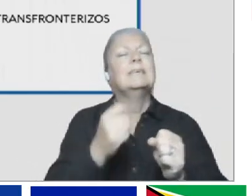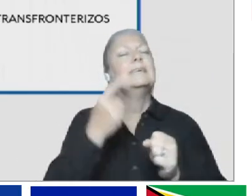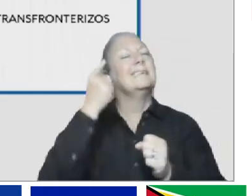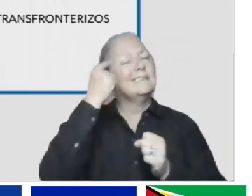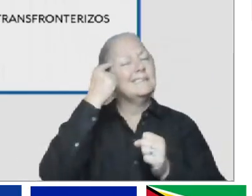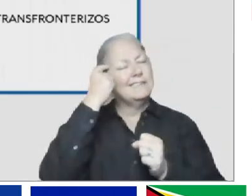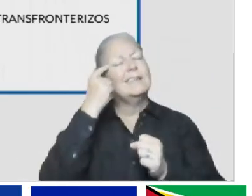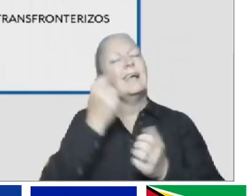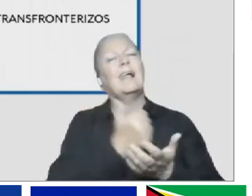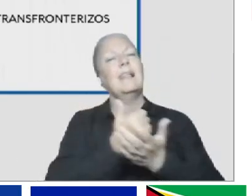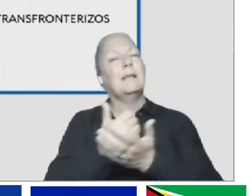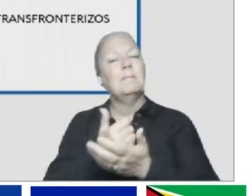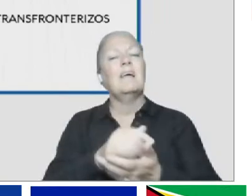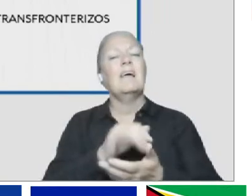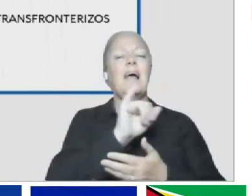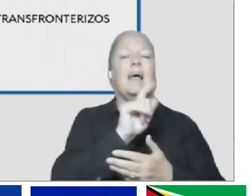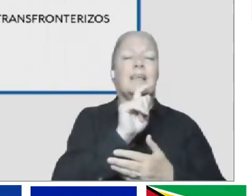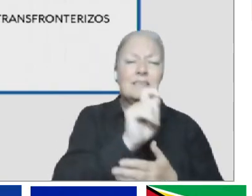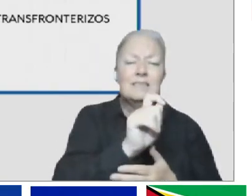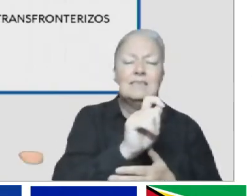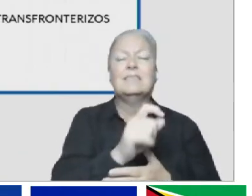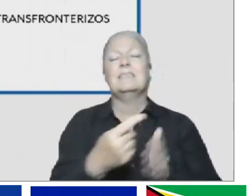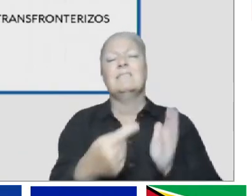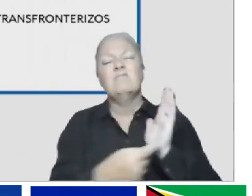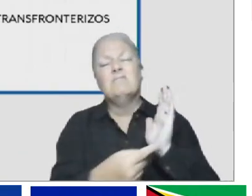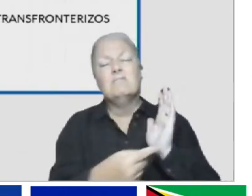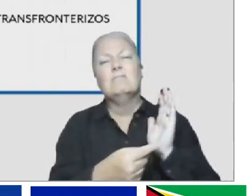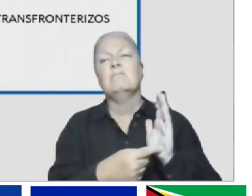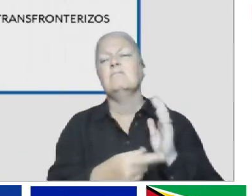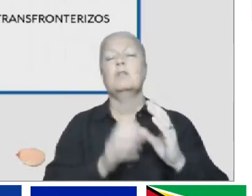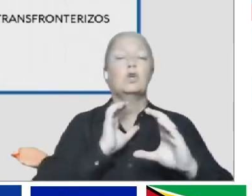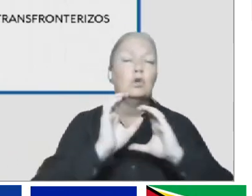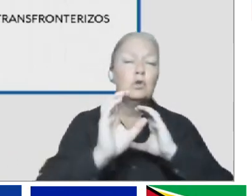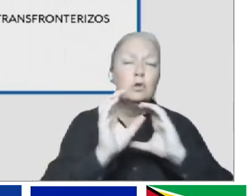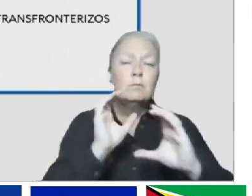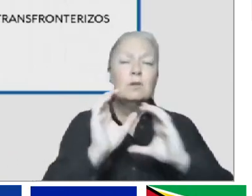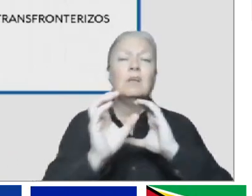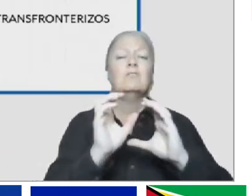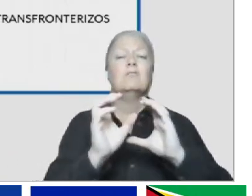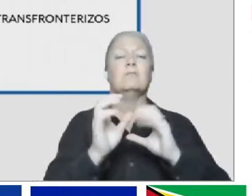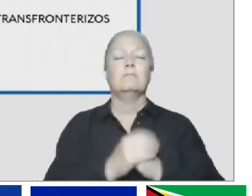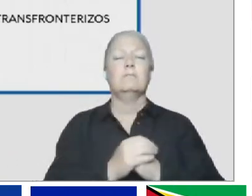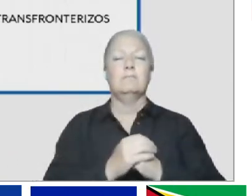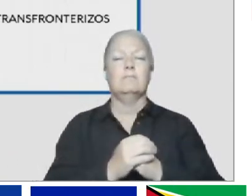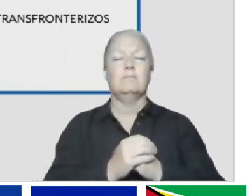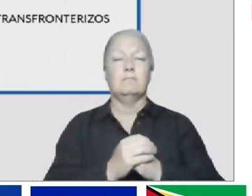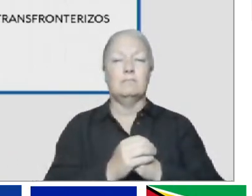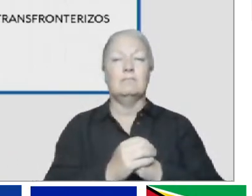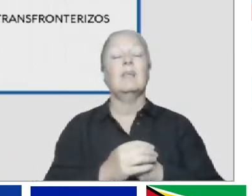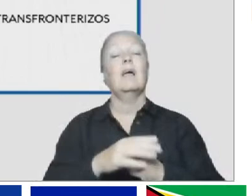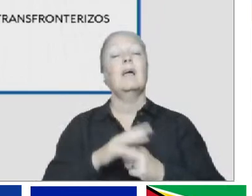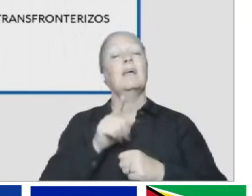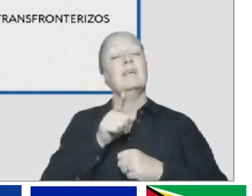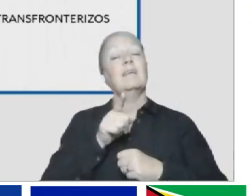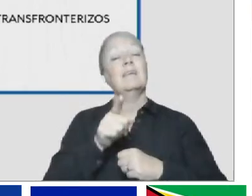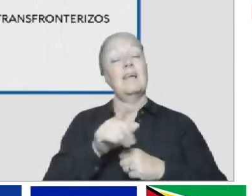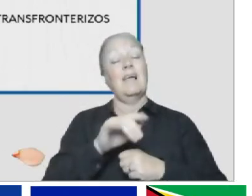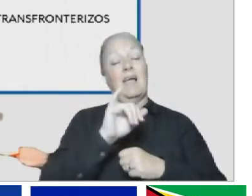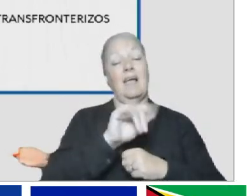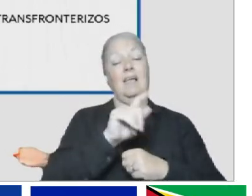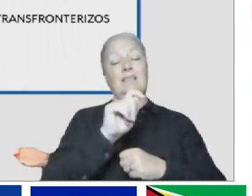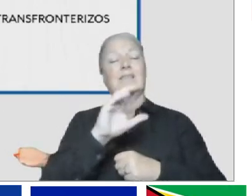communication, ITCs overall, and other lessons learned in terms of the use of these ITCs to collect information